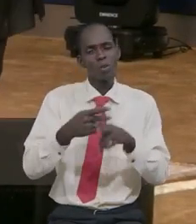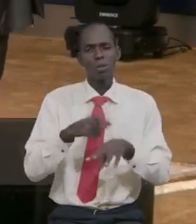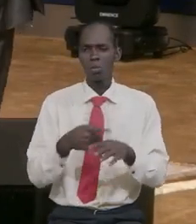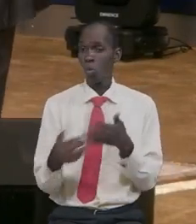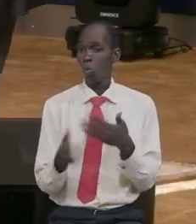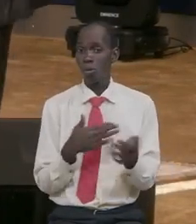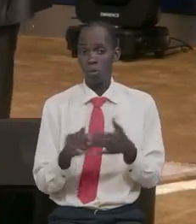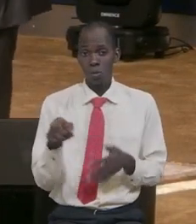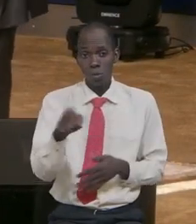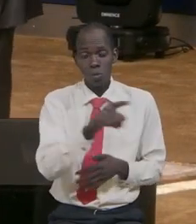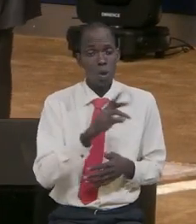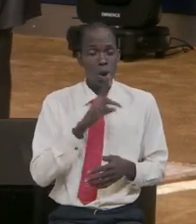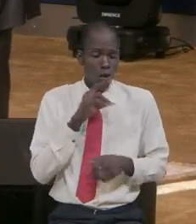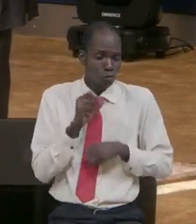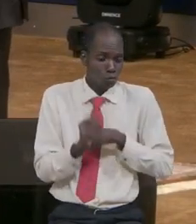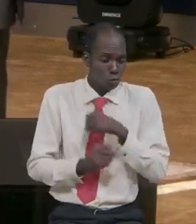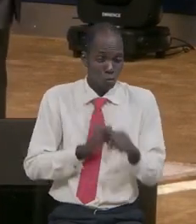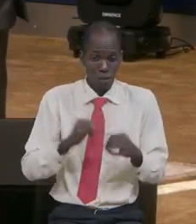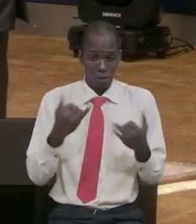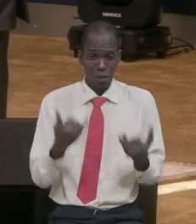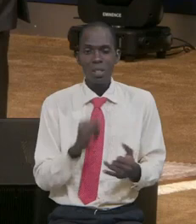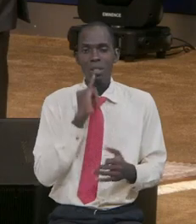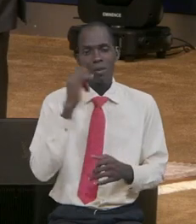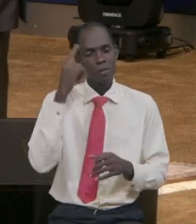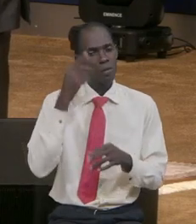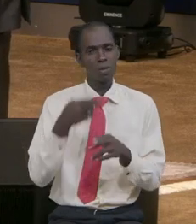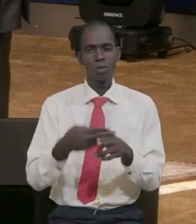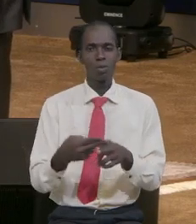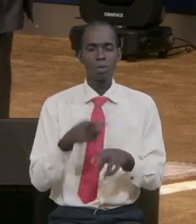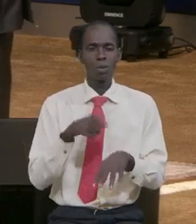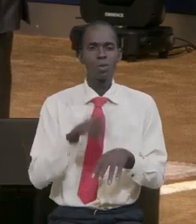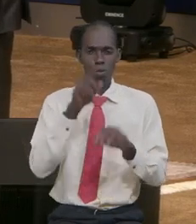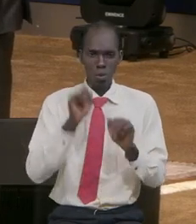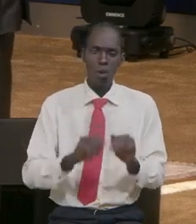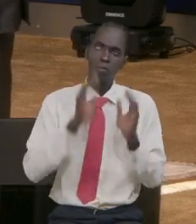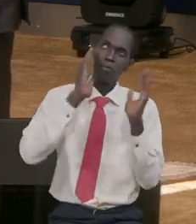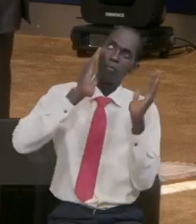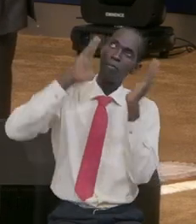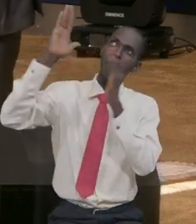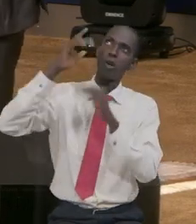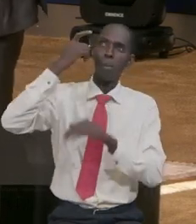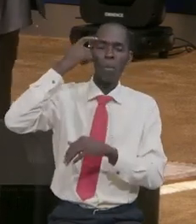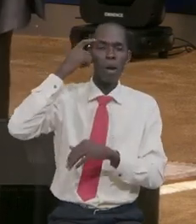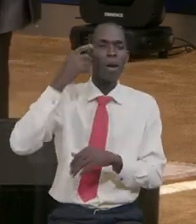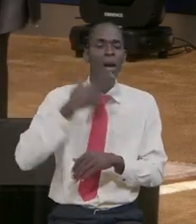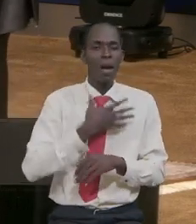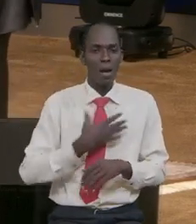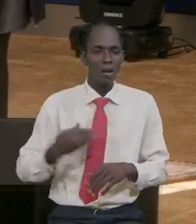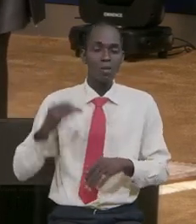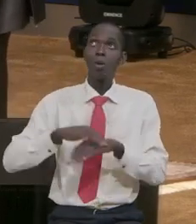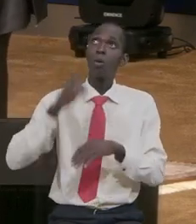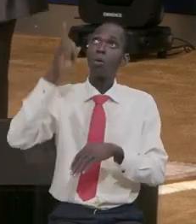going through, it's temporary. And you can cast forth your mind and see the end of